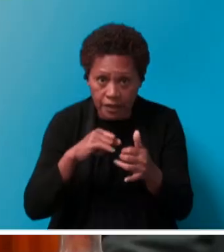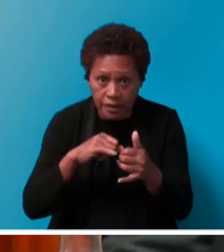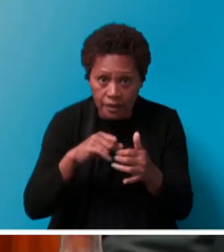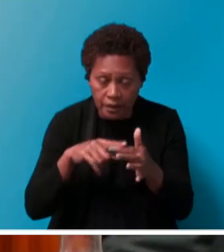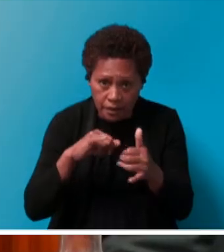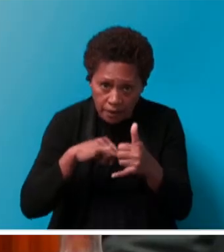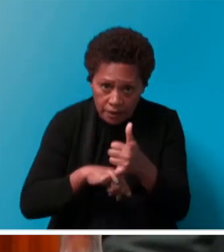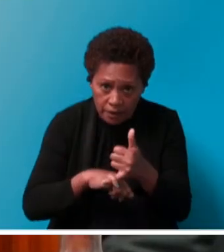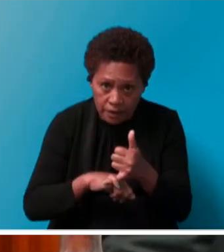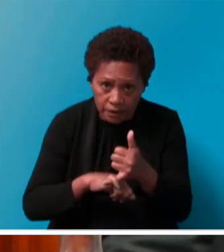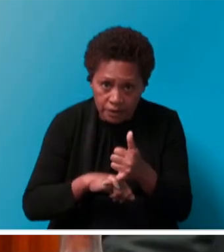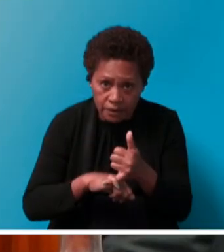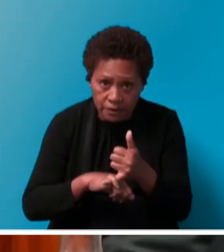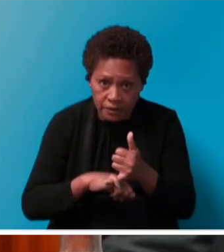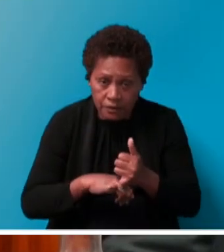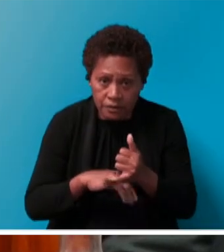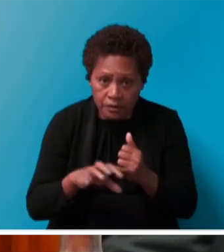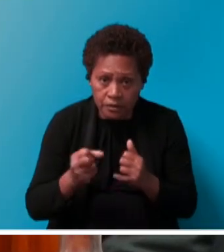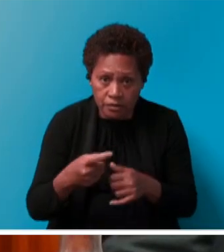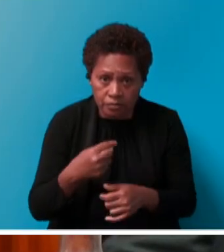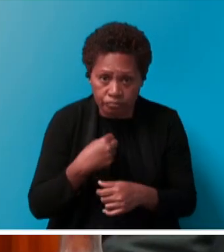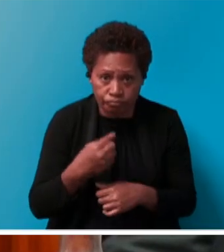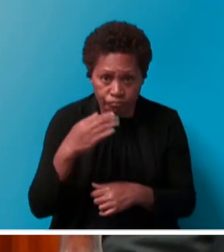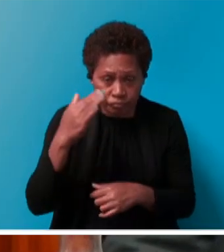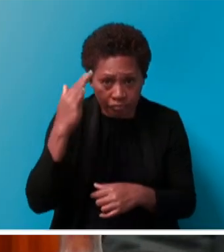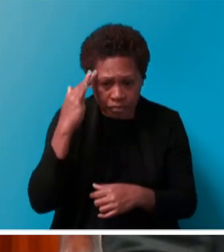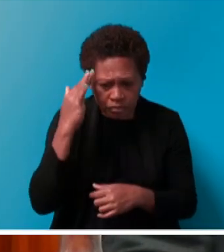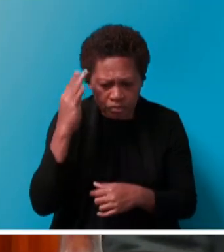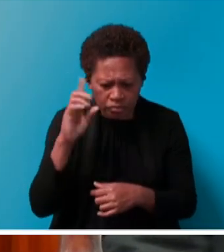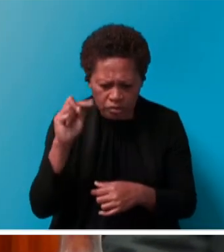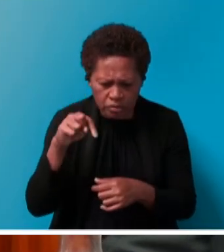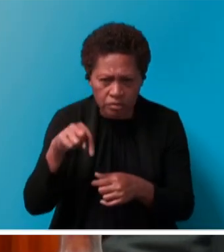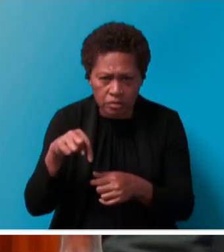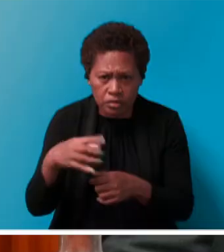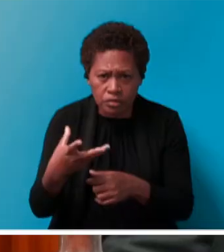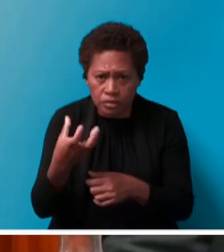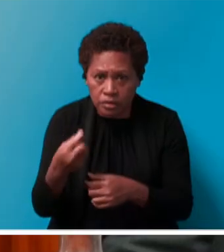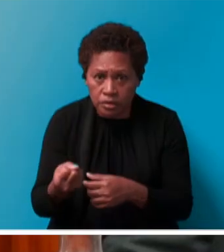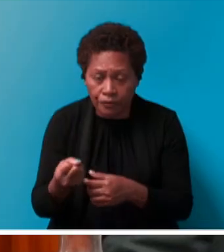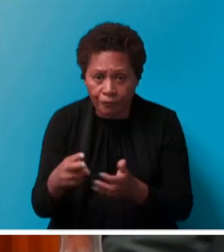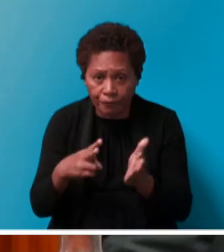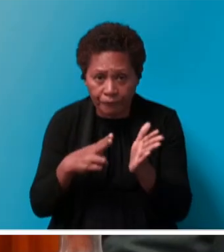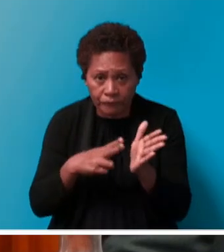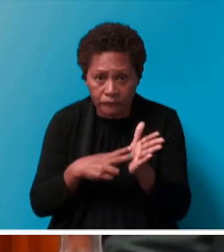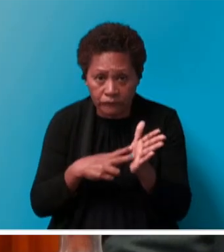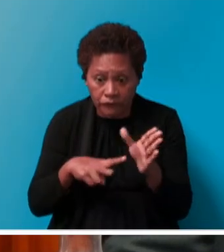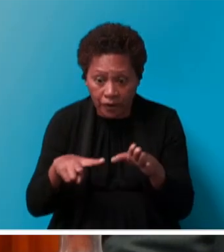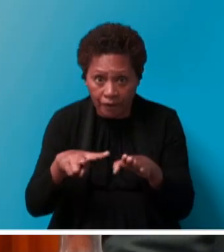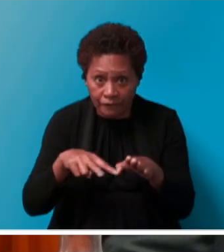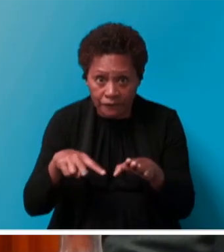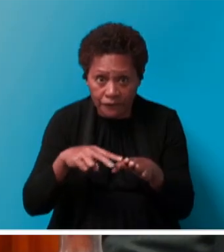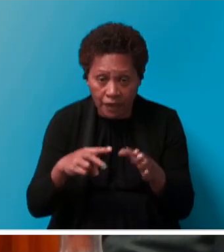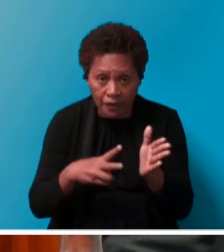brands. And I thought immediately of our own creators and covers in Vanuatu, the home of